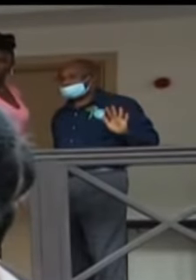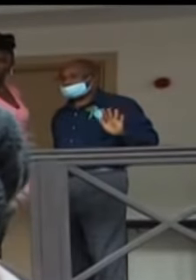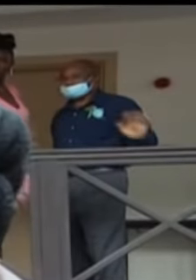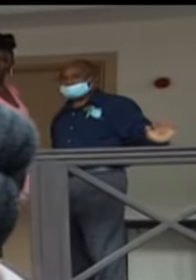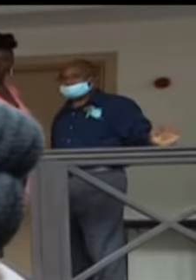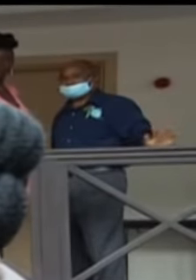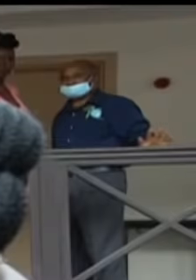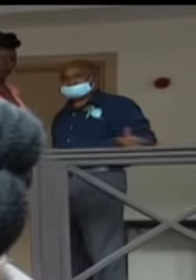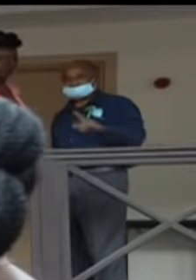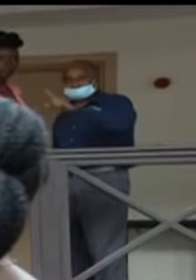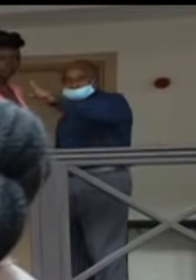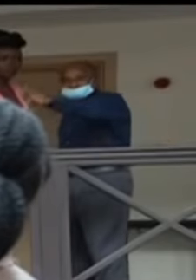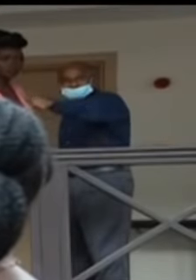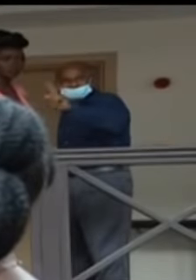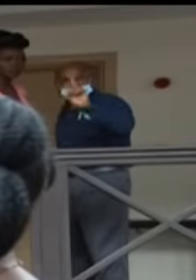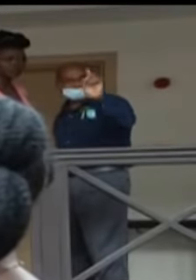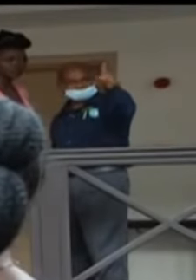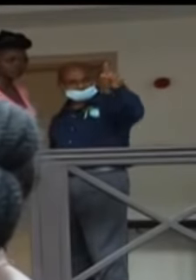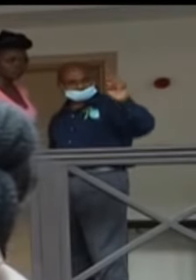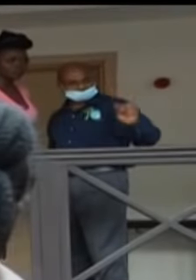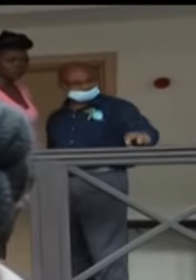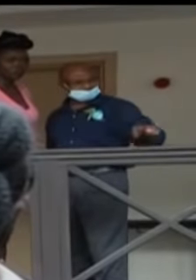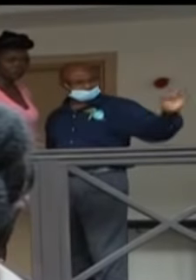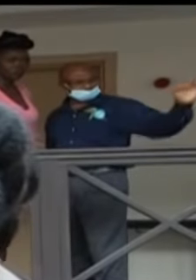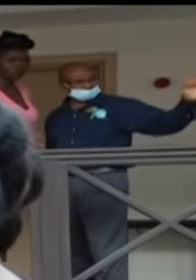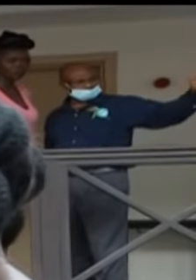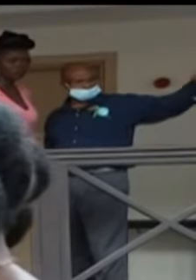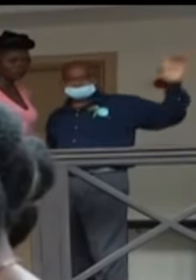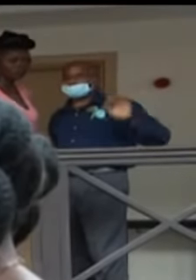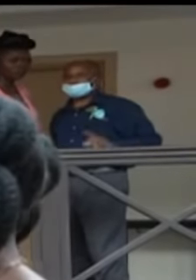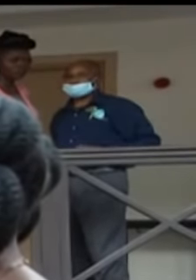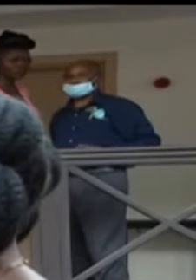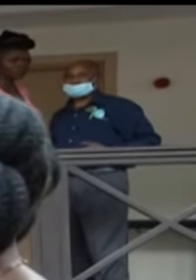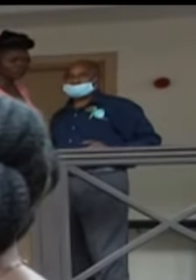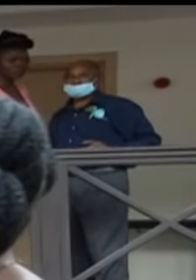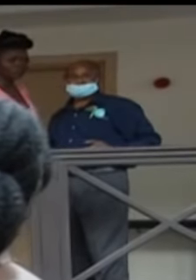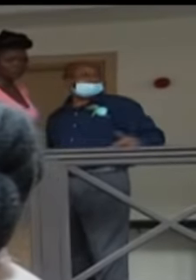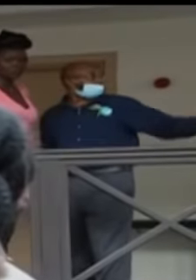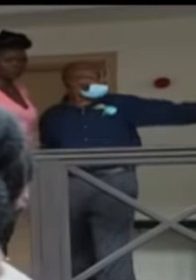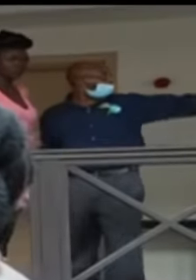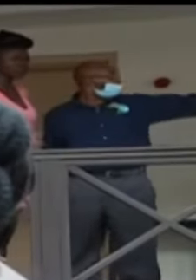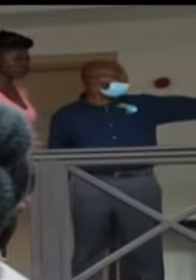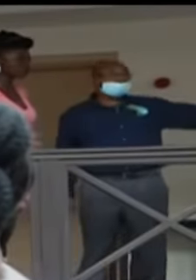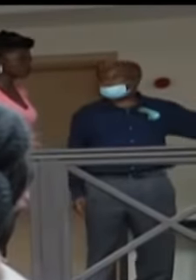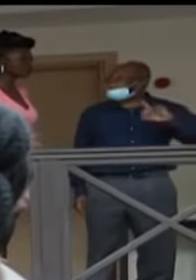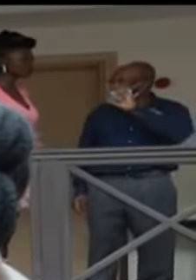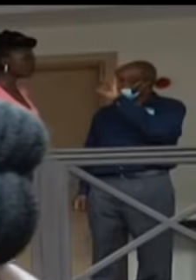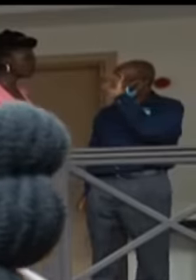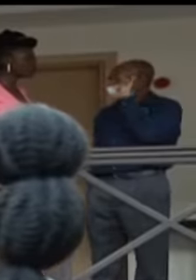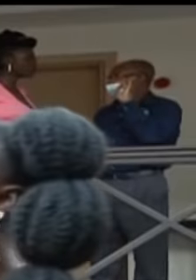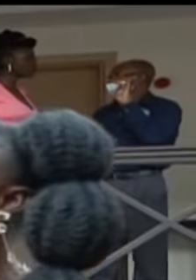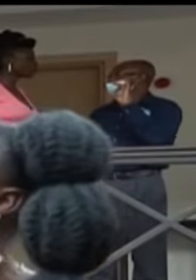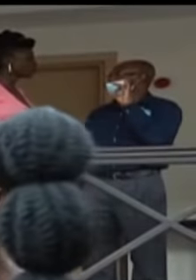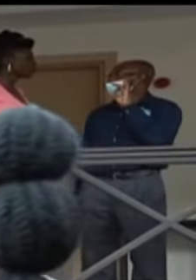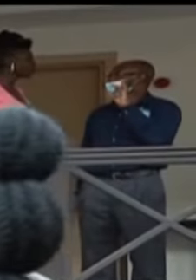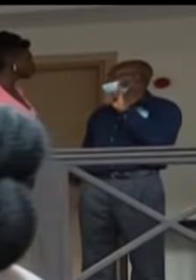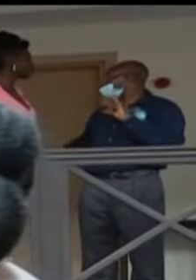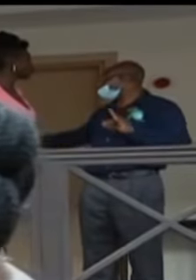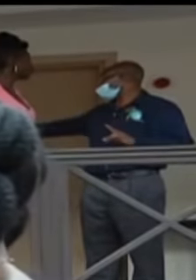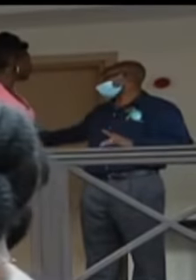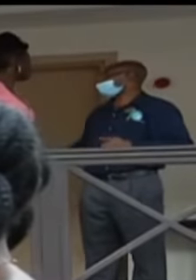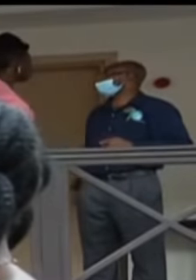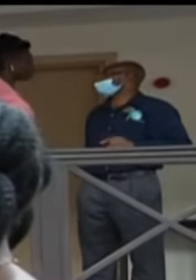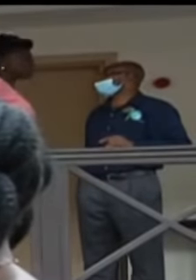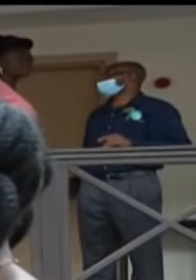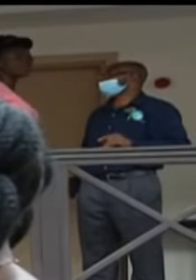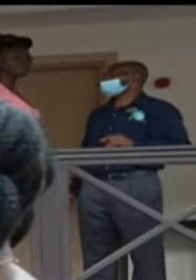Always compare the two, HIV with vitiligo. These people go through a lot. Their self-esteem is very low. So we just wanted to